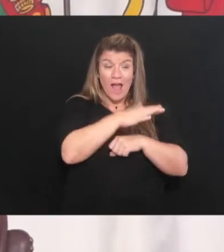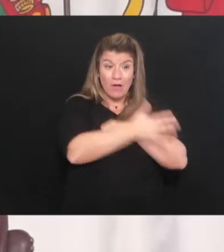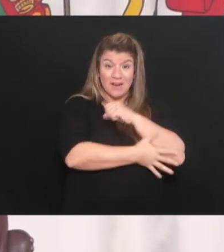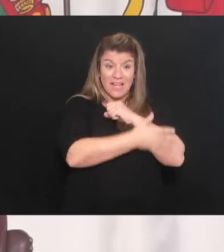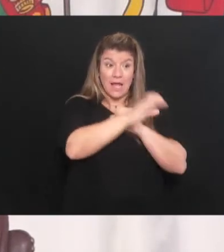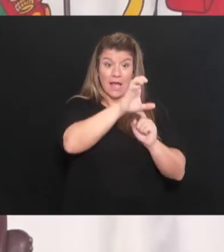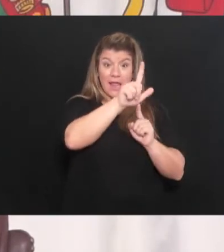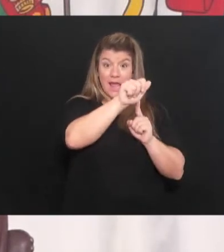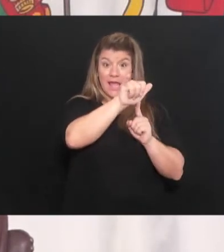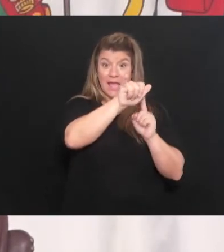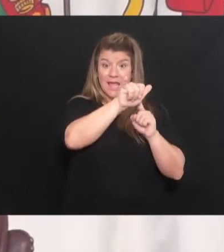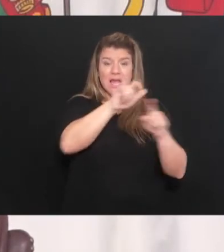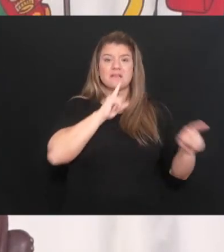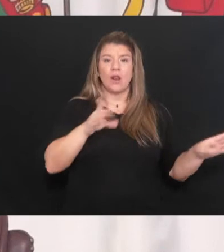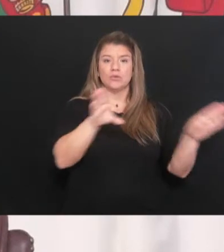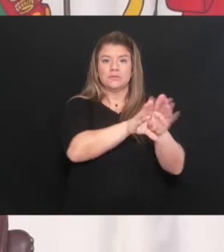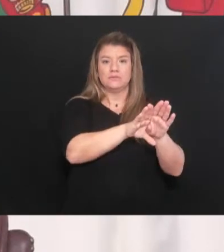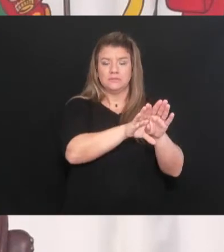due to COVID.